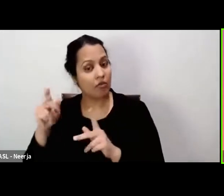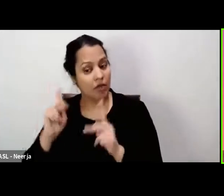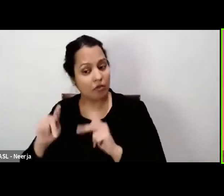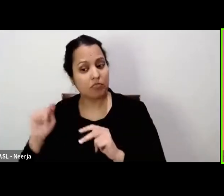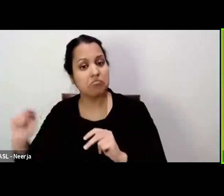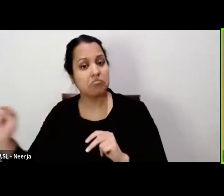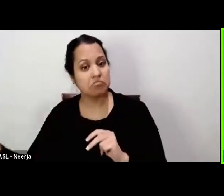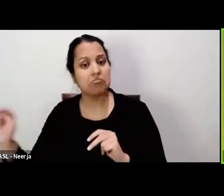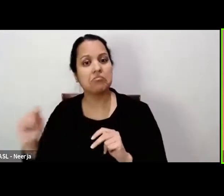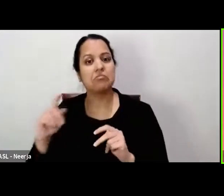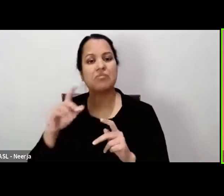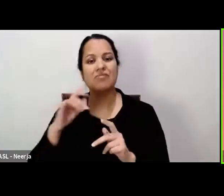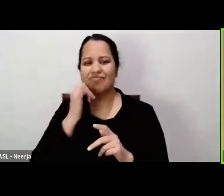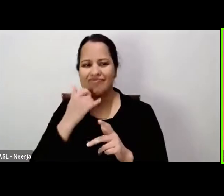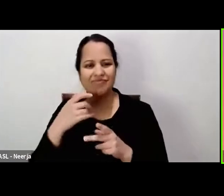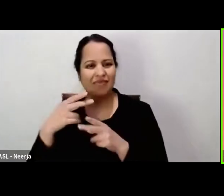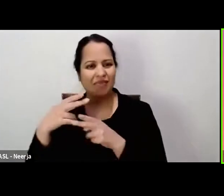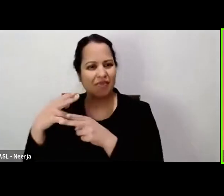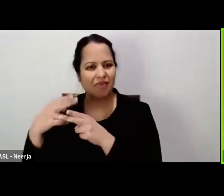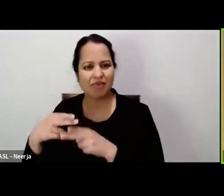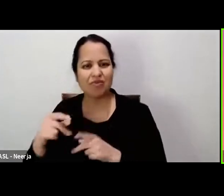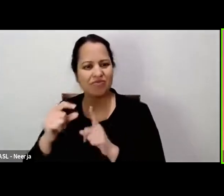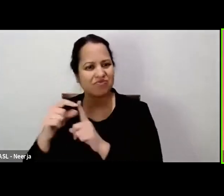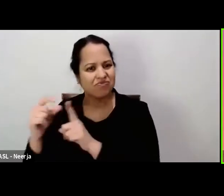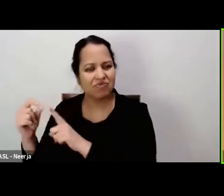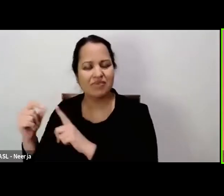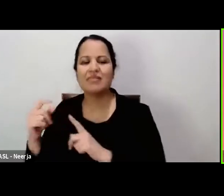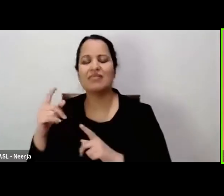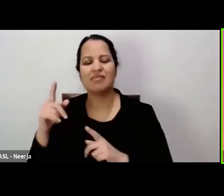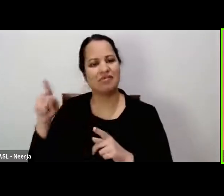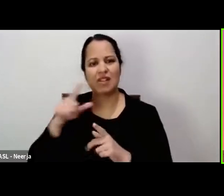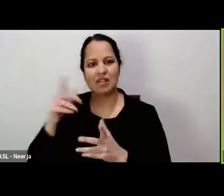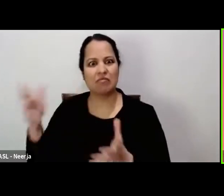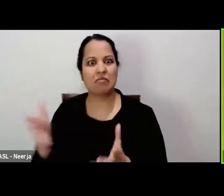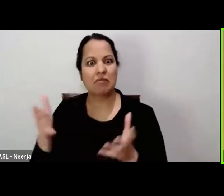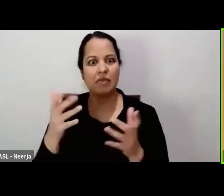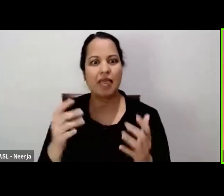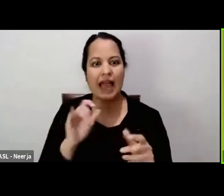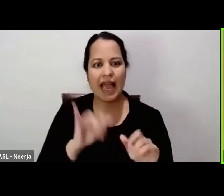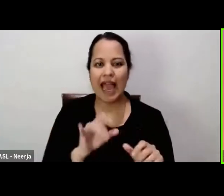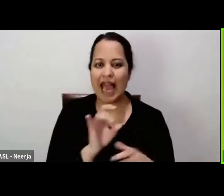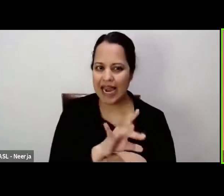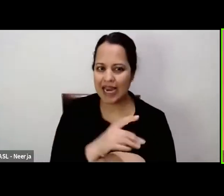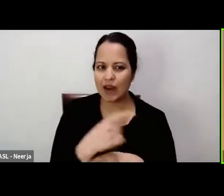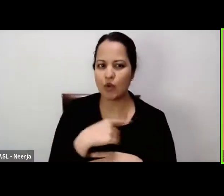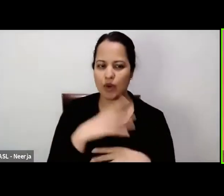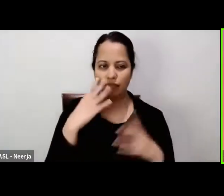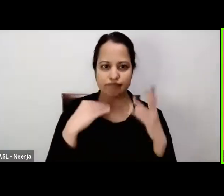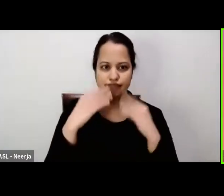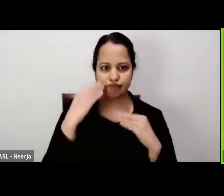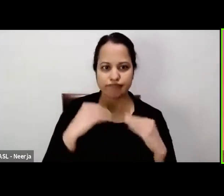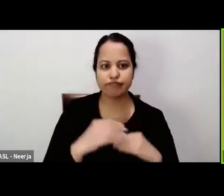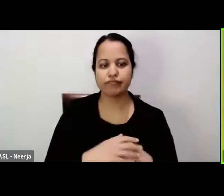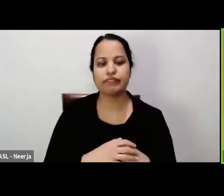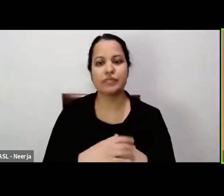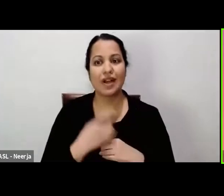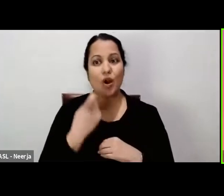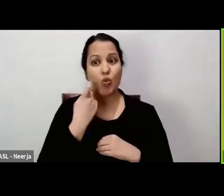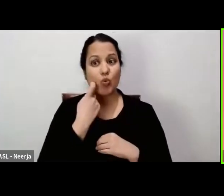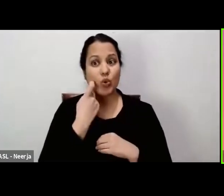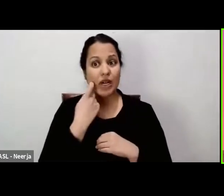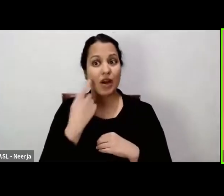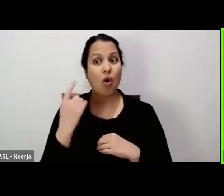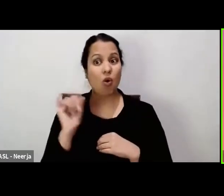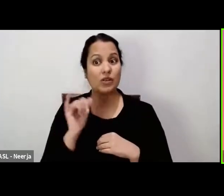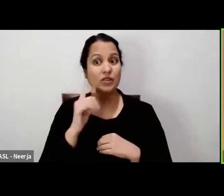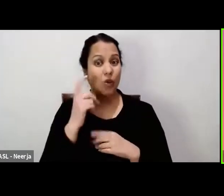to inflame much of the hate that's existed. And we know that especially in recent months, we've seen a terrible